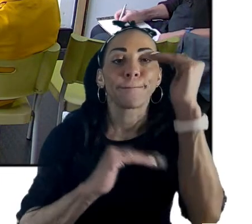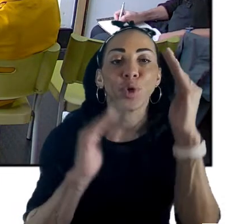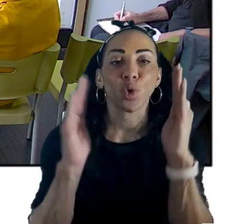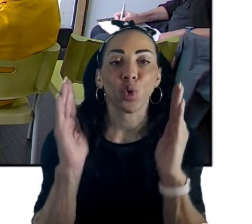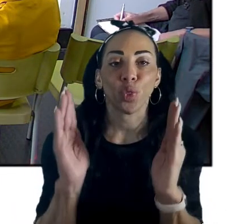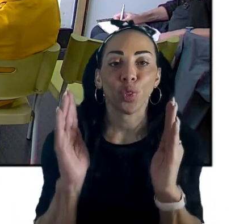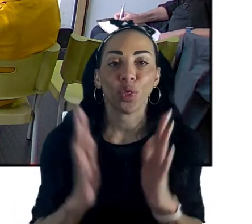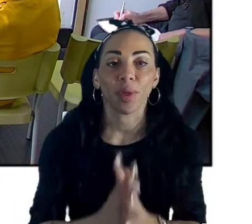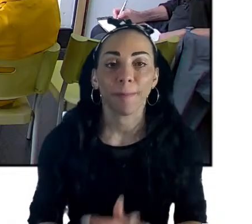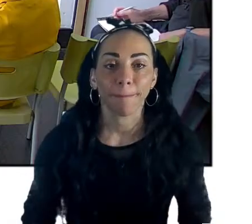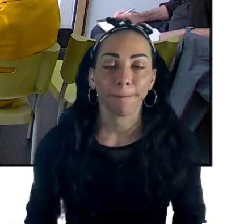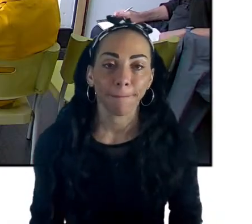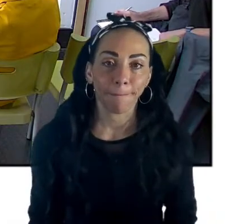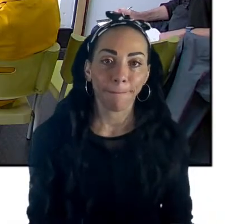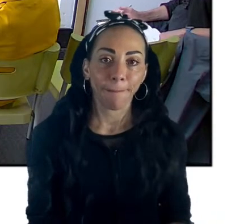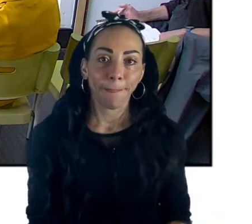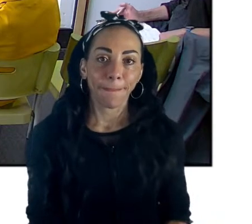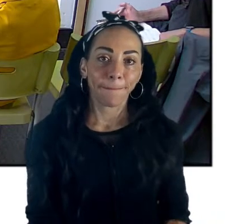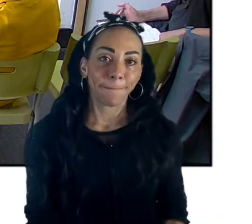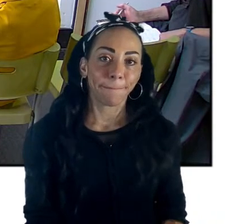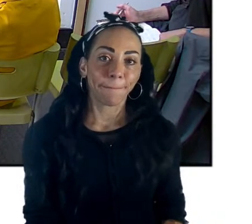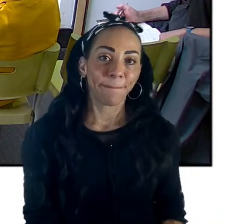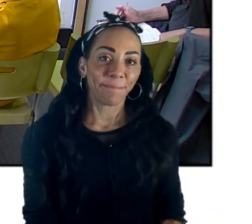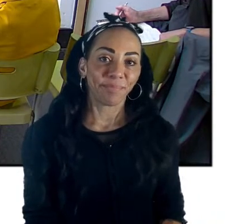sit into the act of